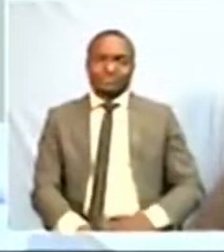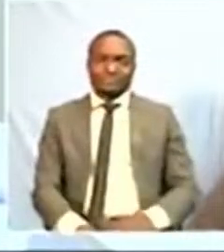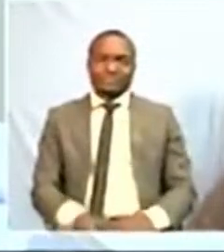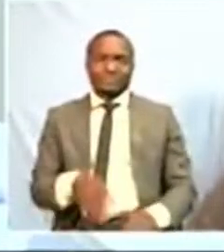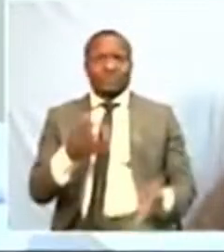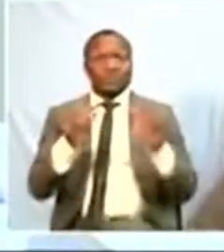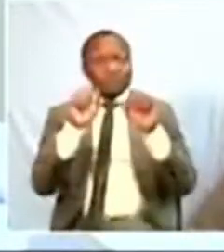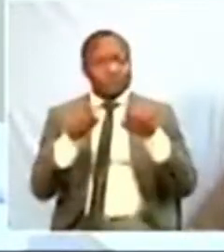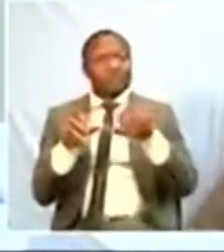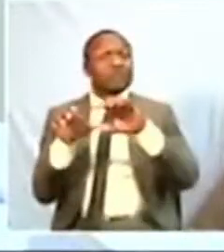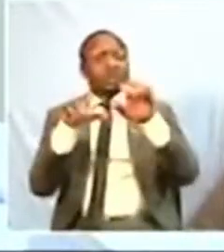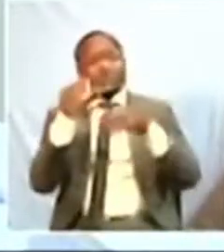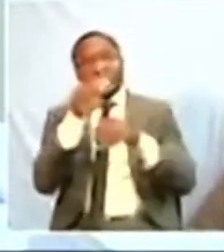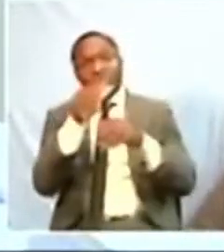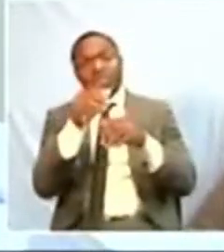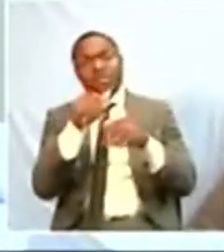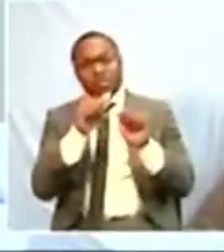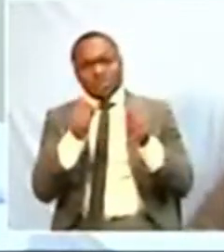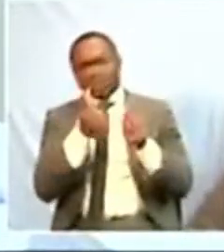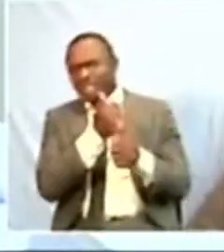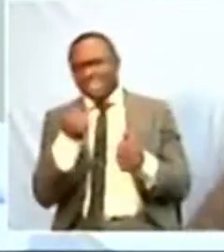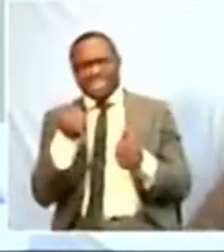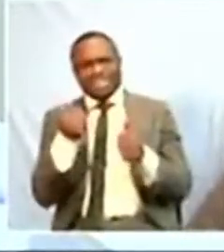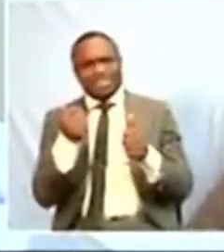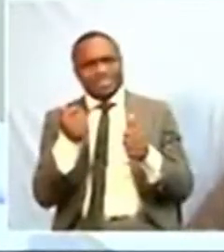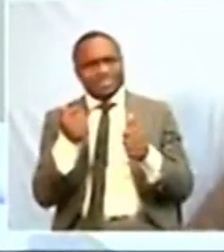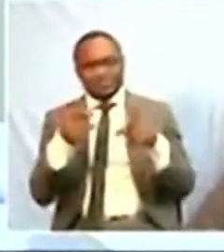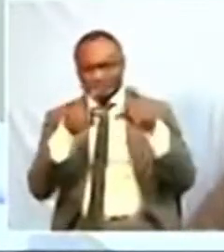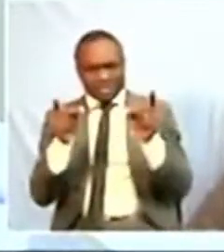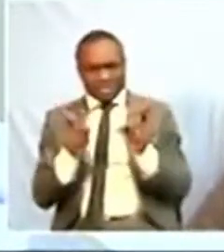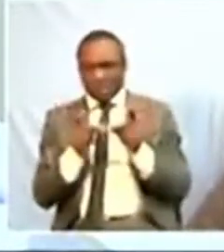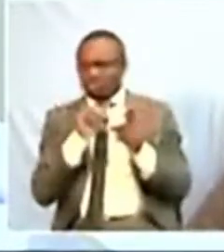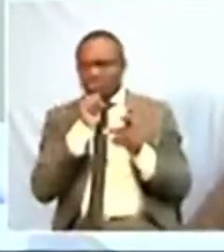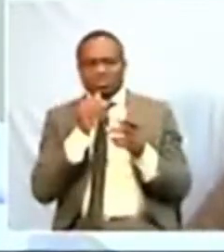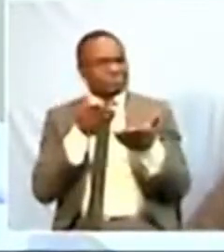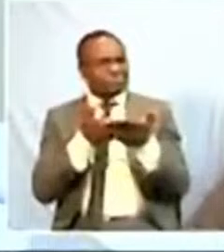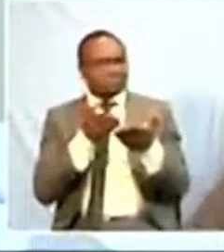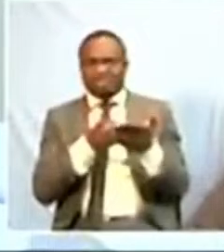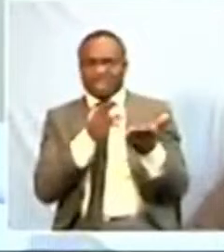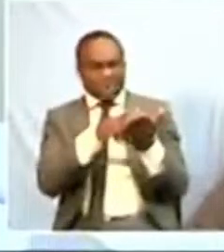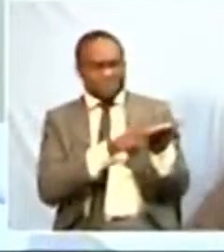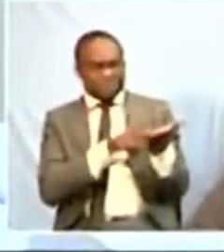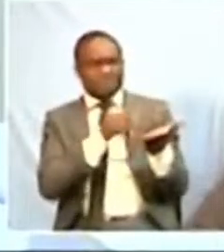Maybe you can do well somewhere else. This is not good. The